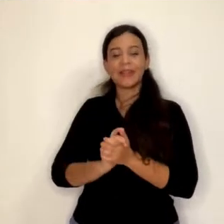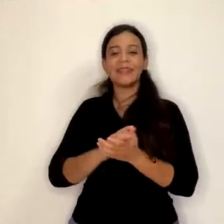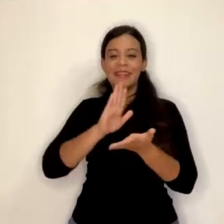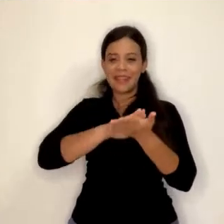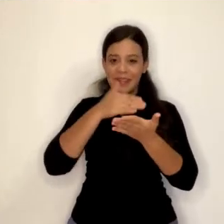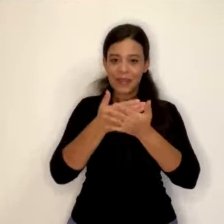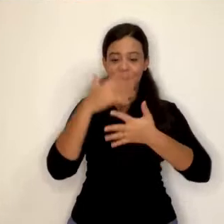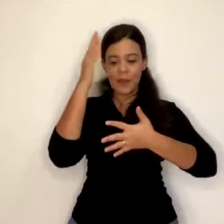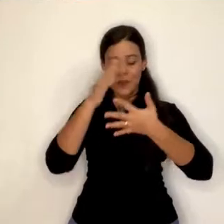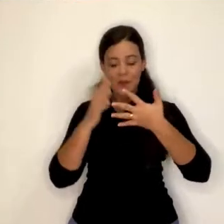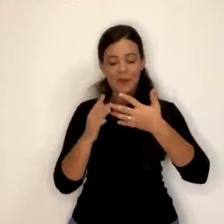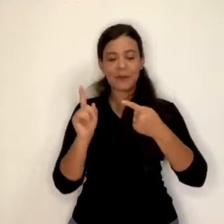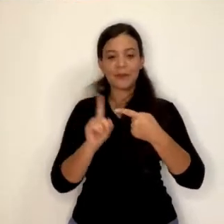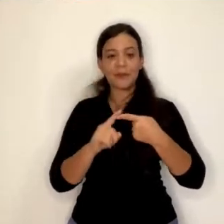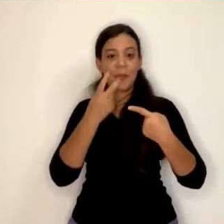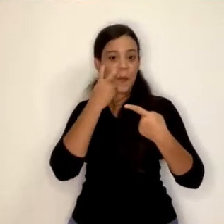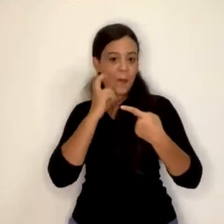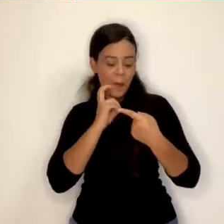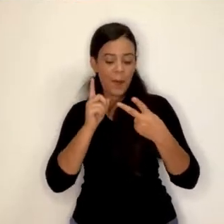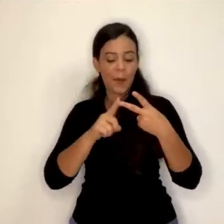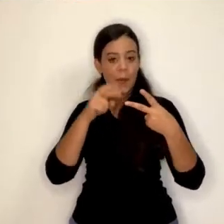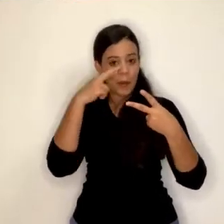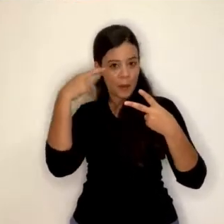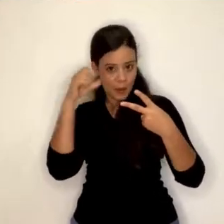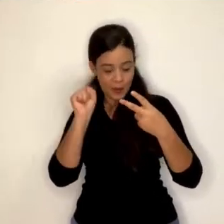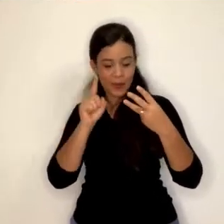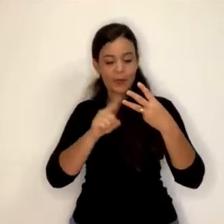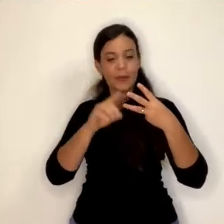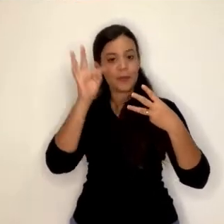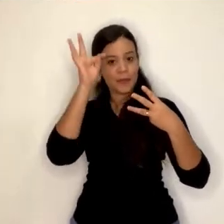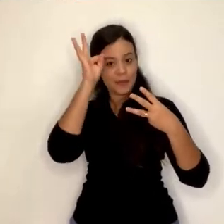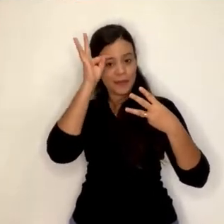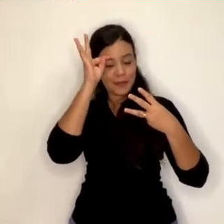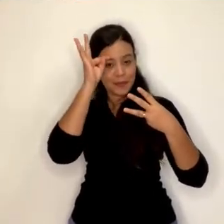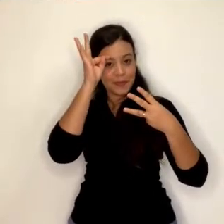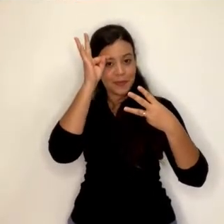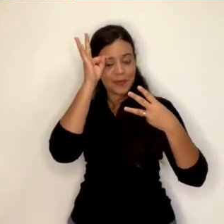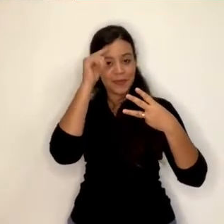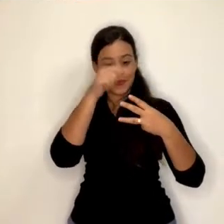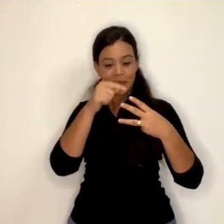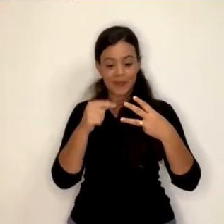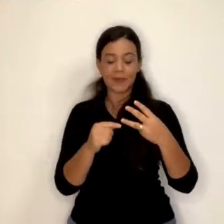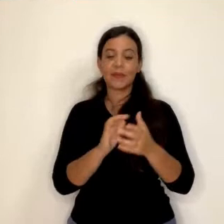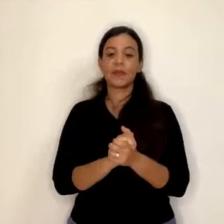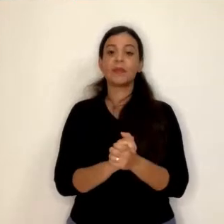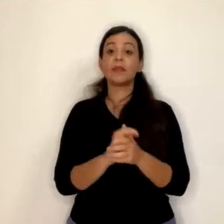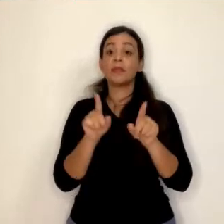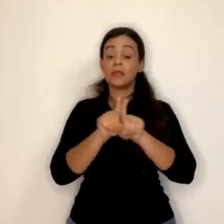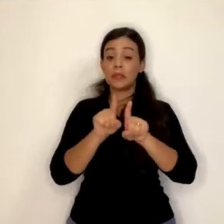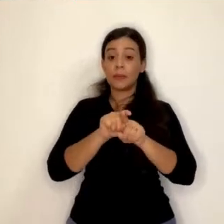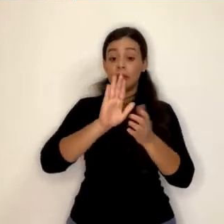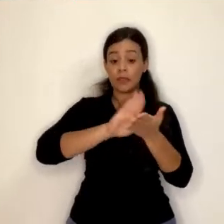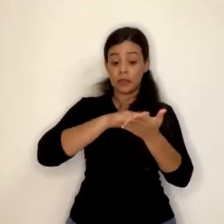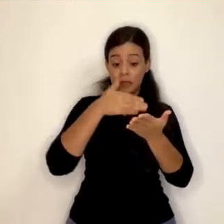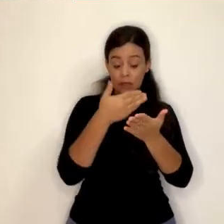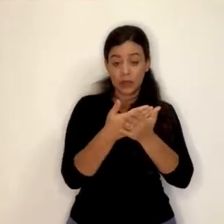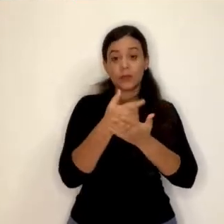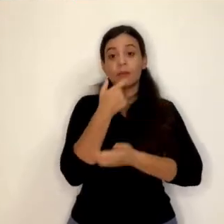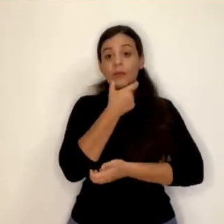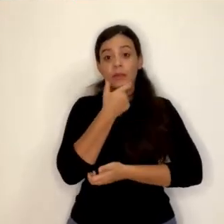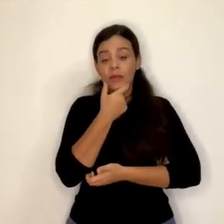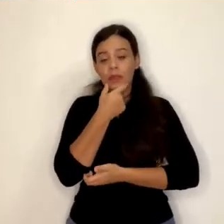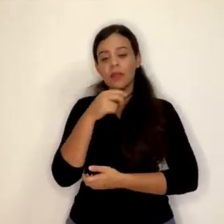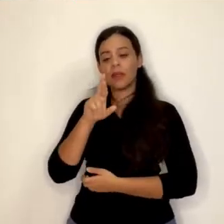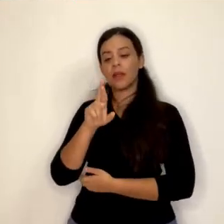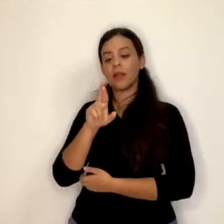are here, Emanuele Ressueção, Dinemar, Daiane Macaimbra, and also our